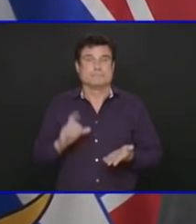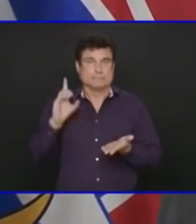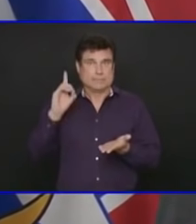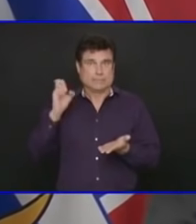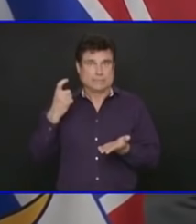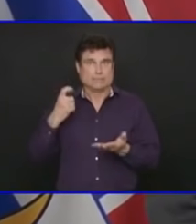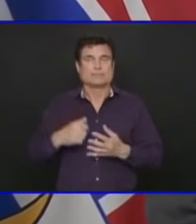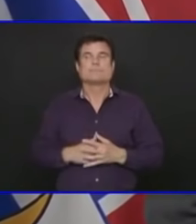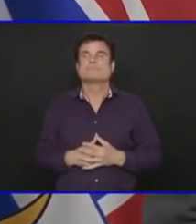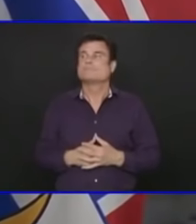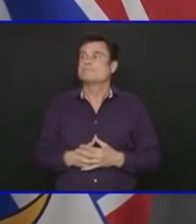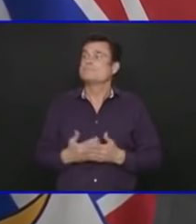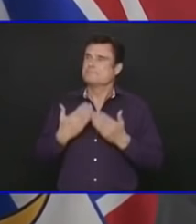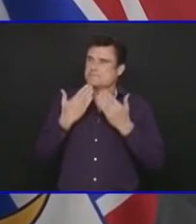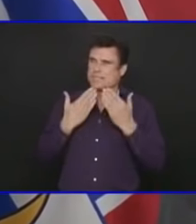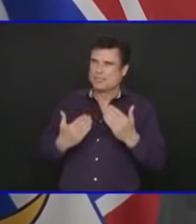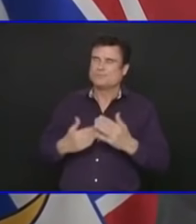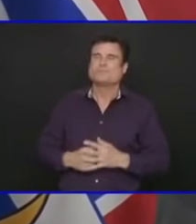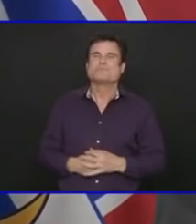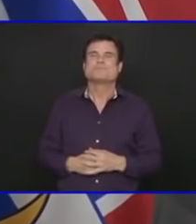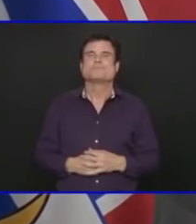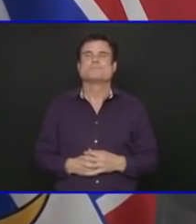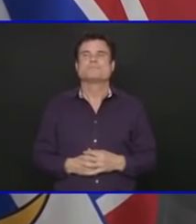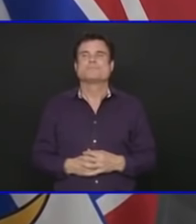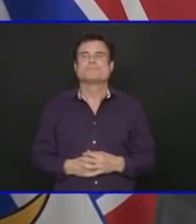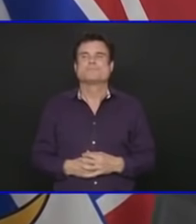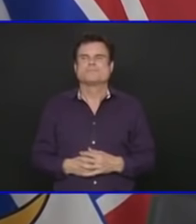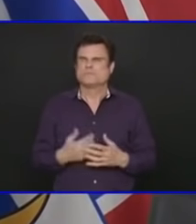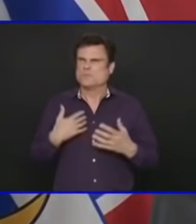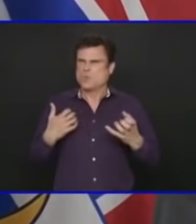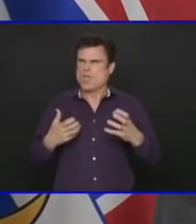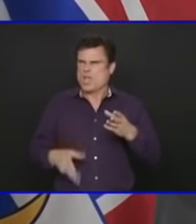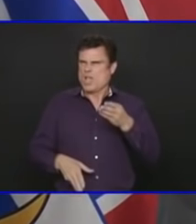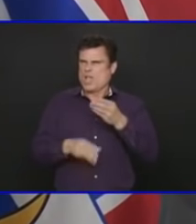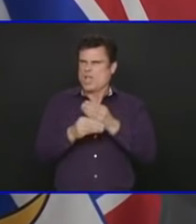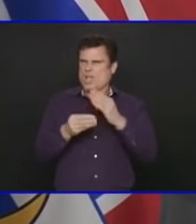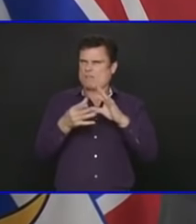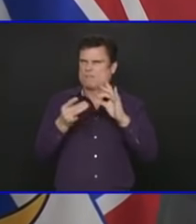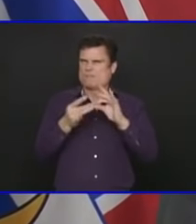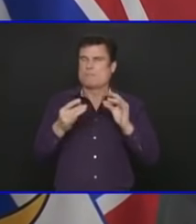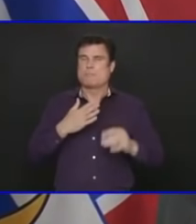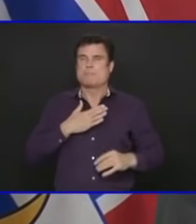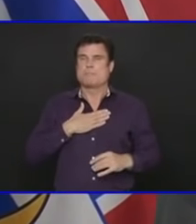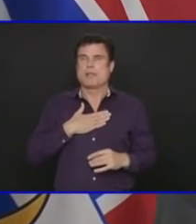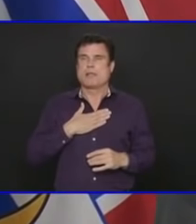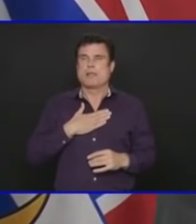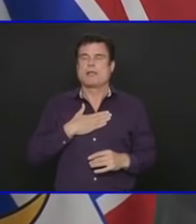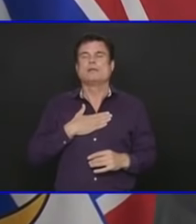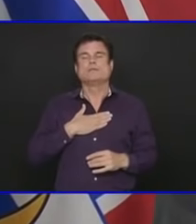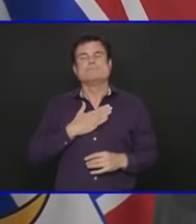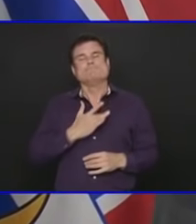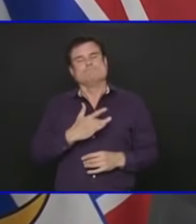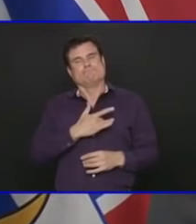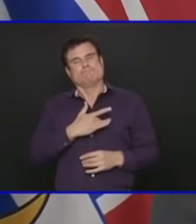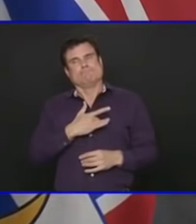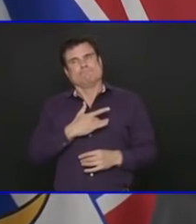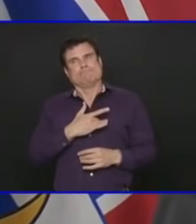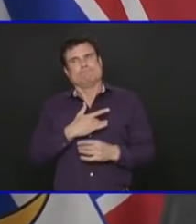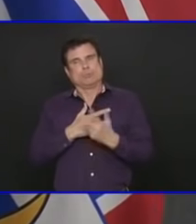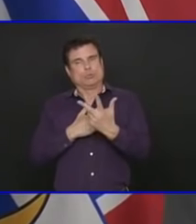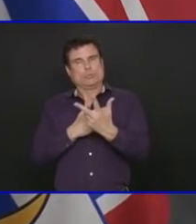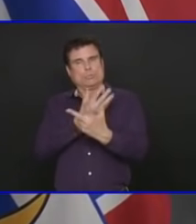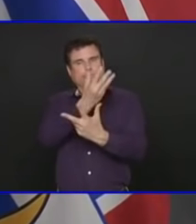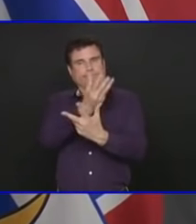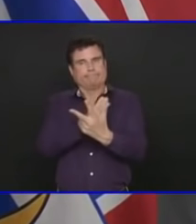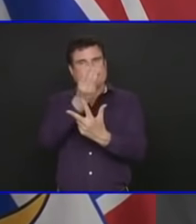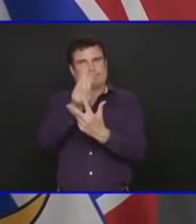our condolences to the families of the three people who have passed away from COVID-19 in the last 48 hours. We